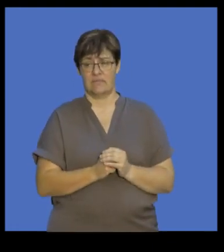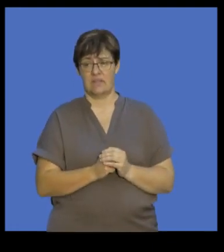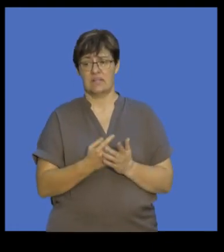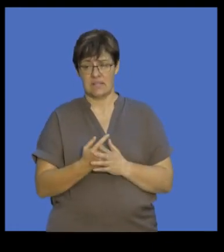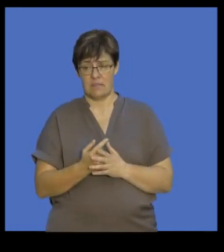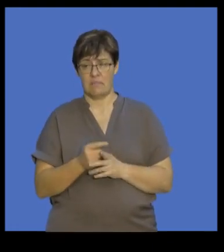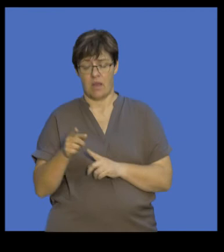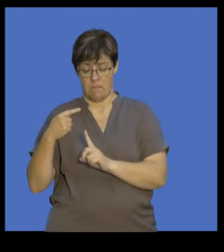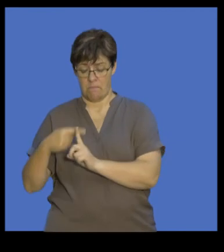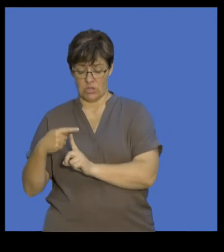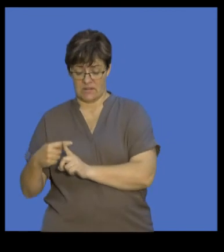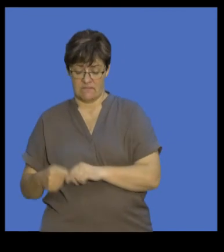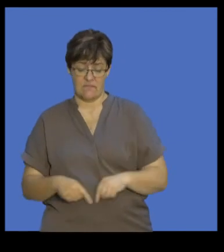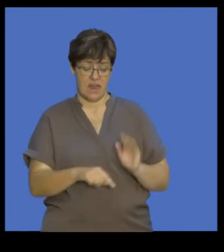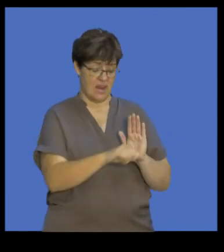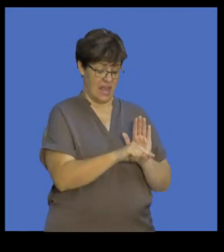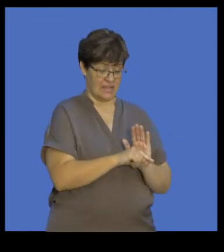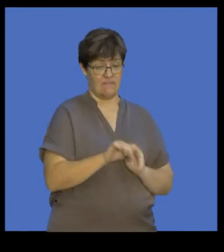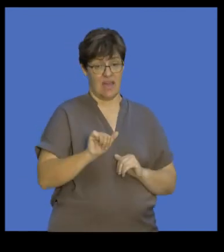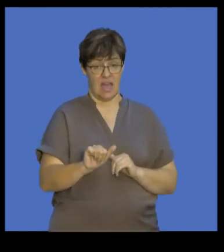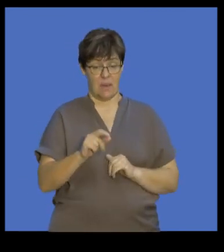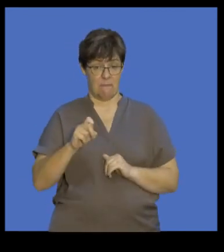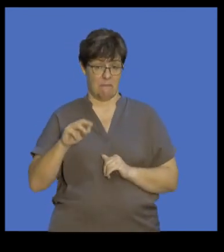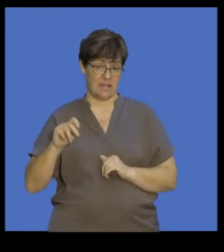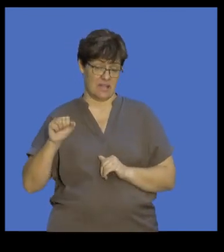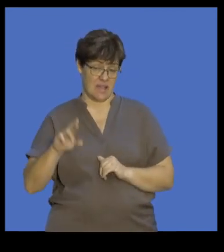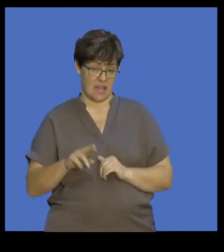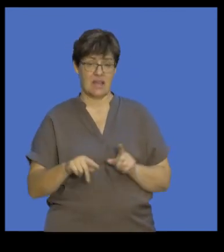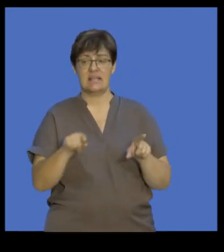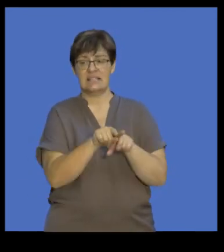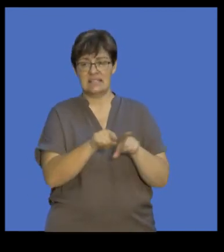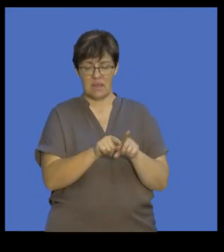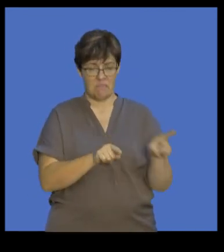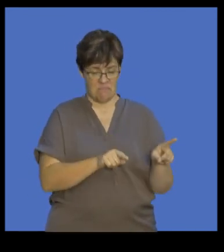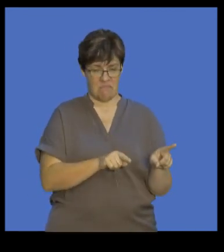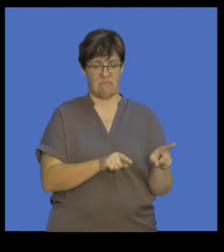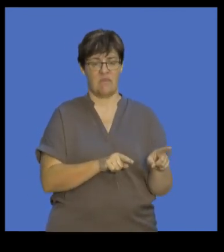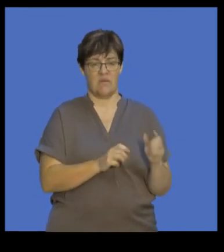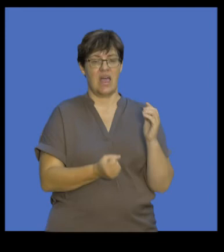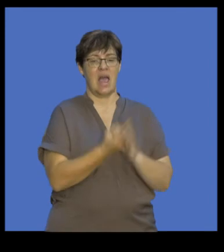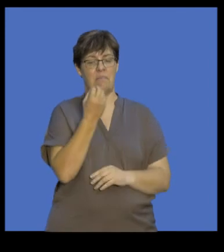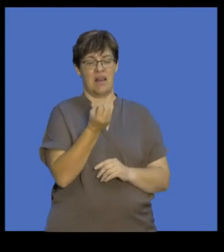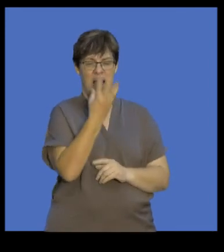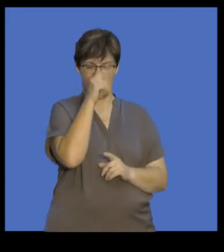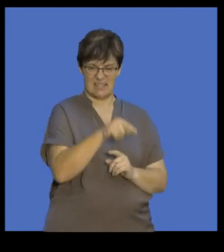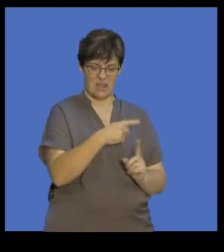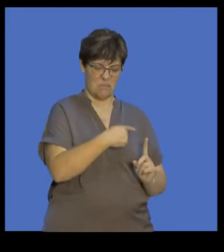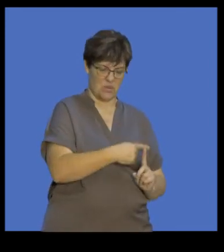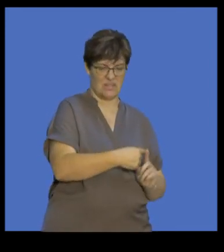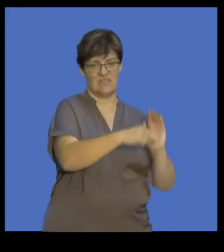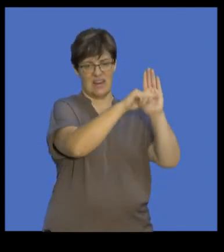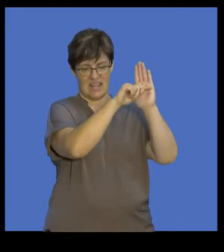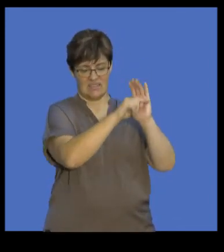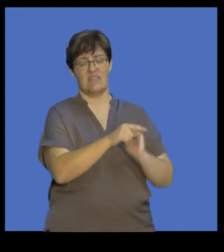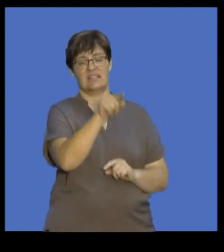negative. While again on the ammeter, that's the positive end connected to the negative end. Similarly, this is what happens with the